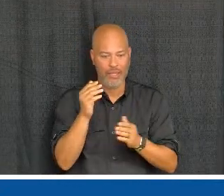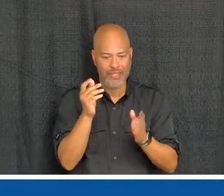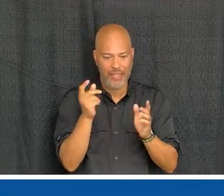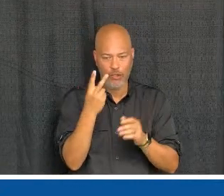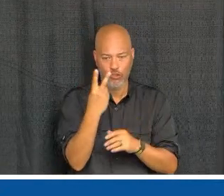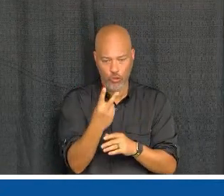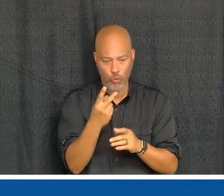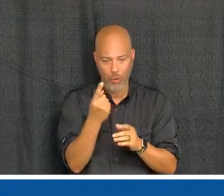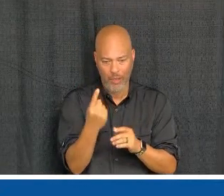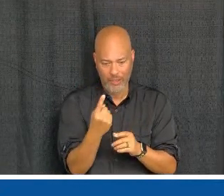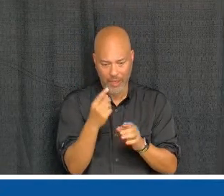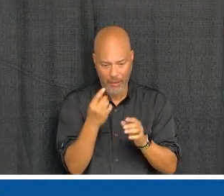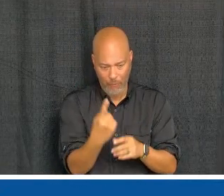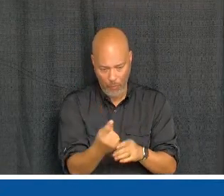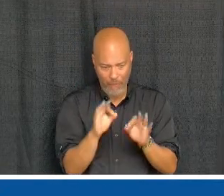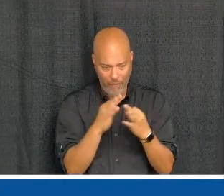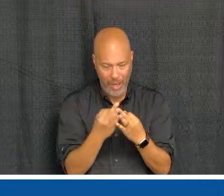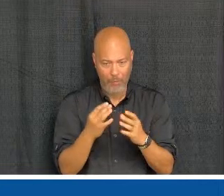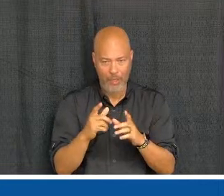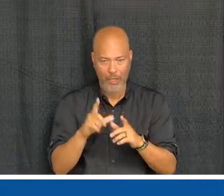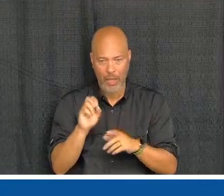lots on this application.